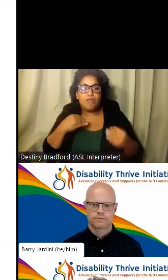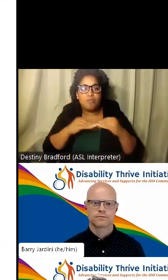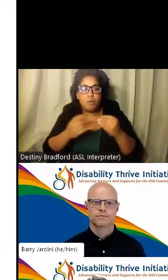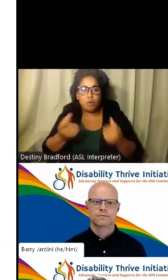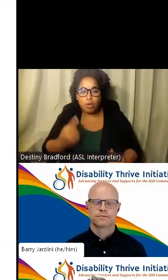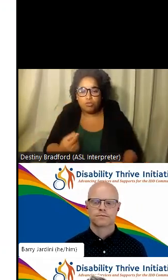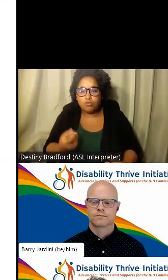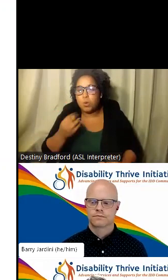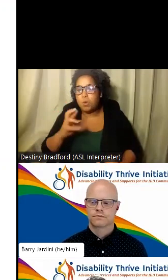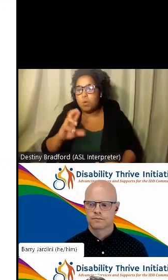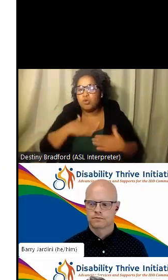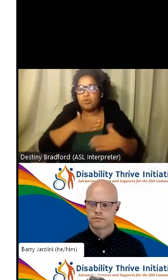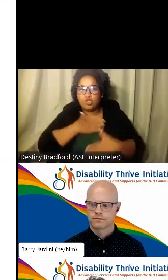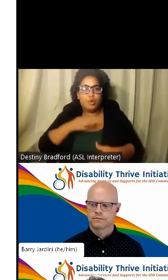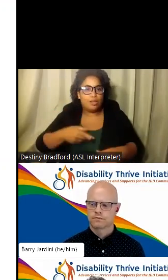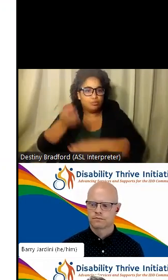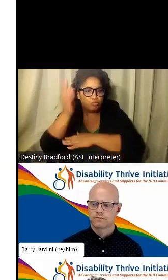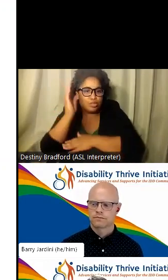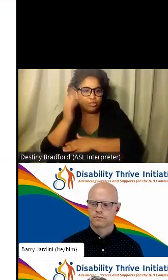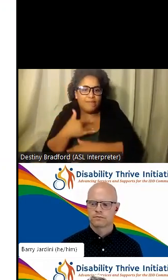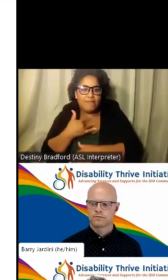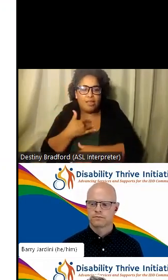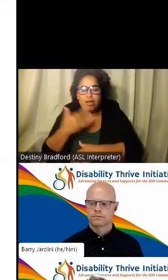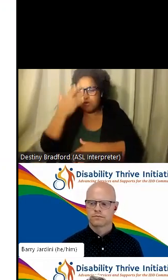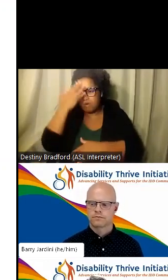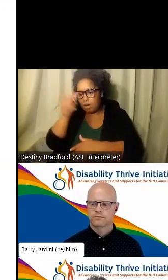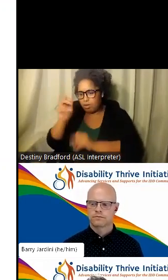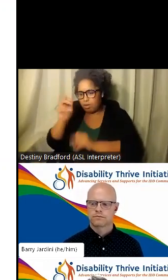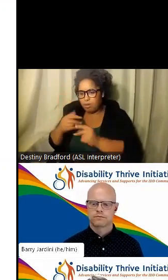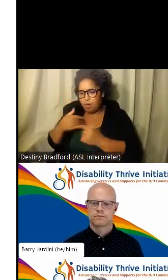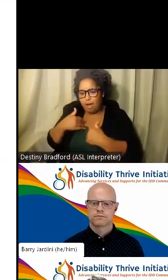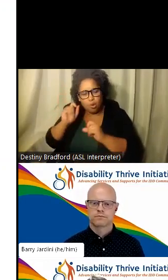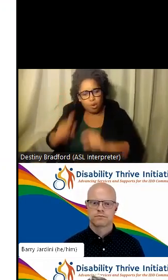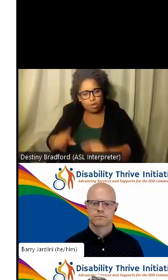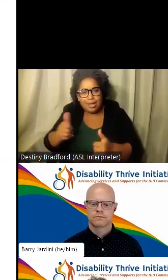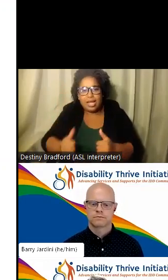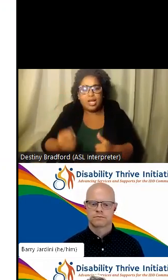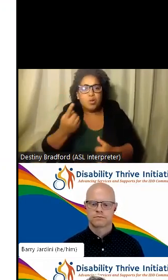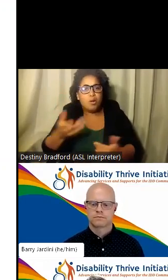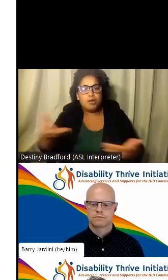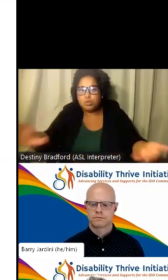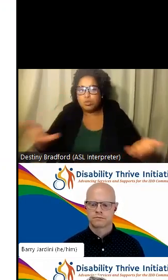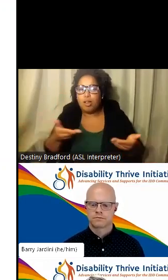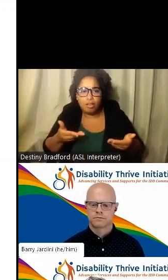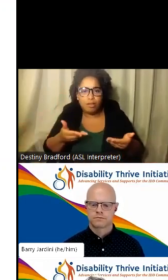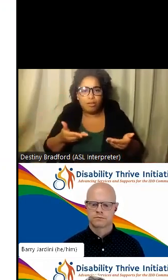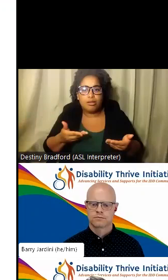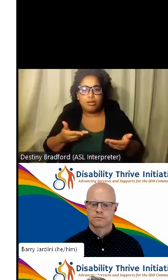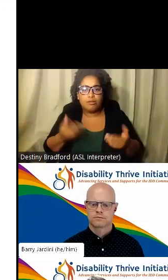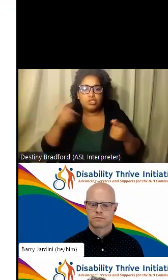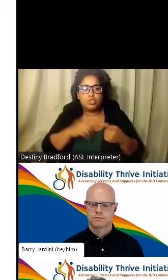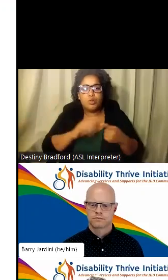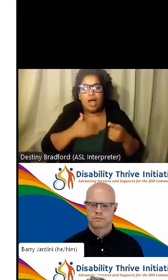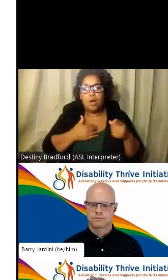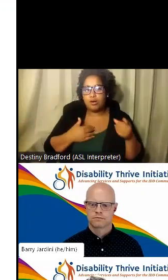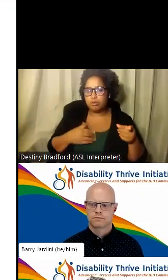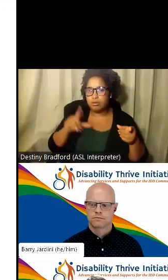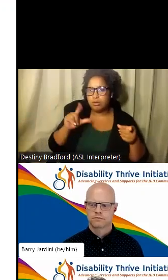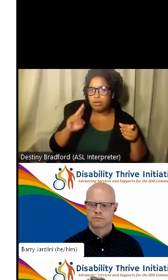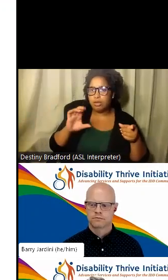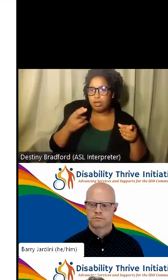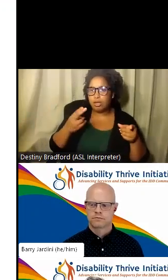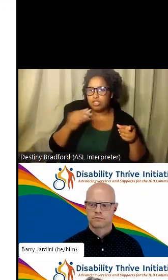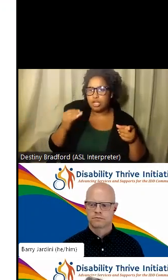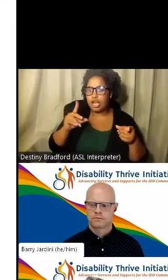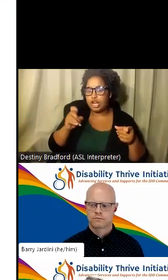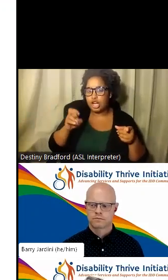you just enjoyed this presentation and think you know others who may have questions, anyone is welcome at our Lunch and Learn this Friday at noon.